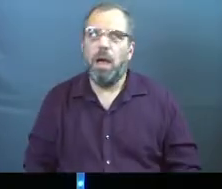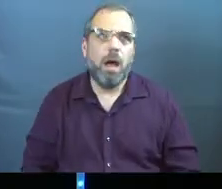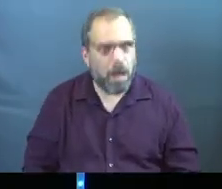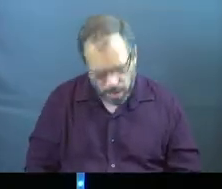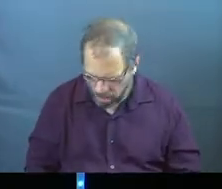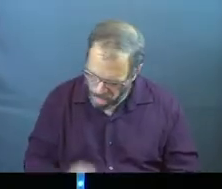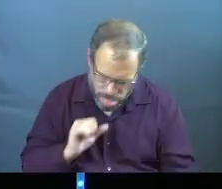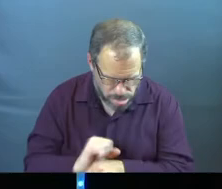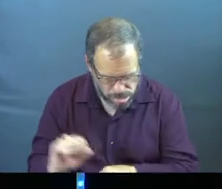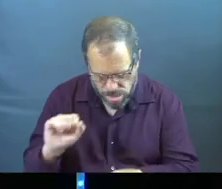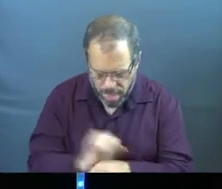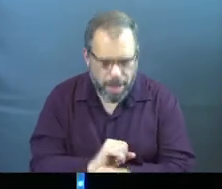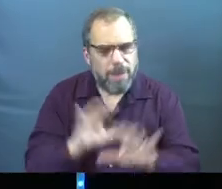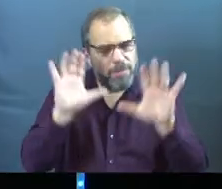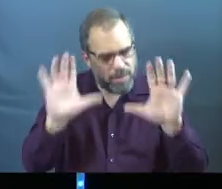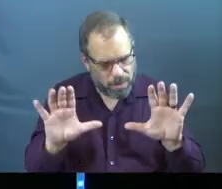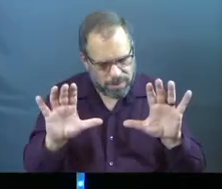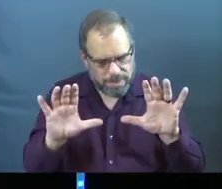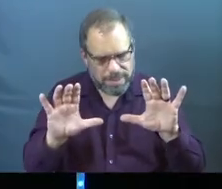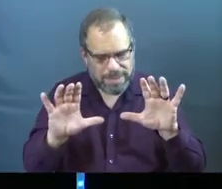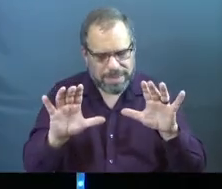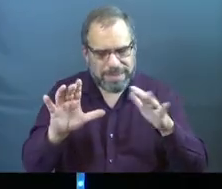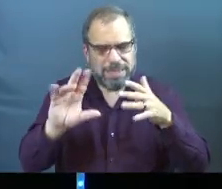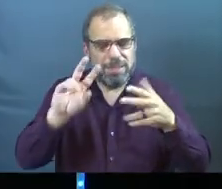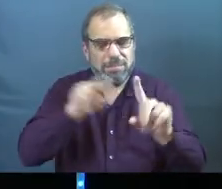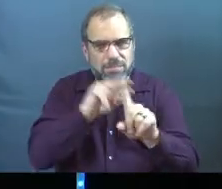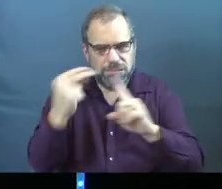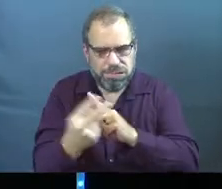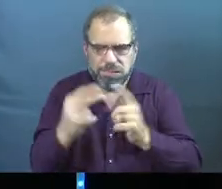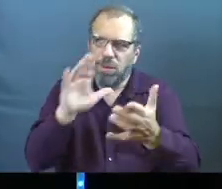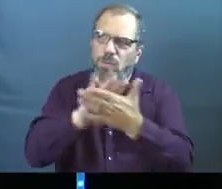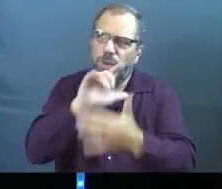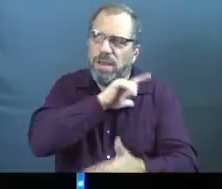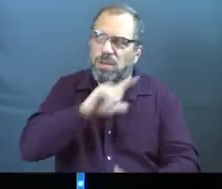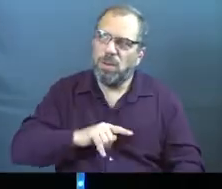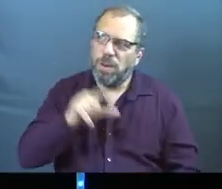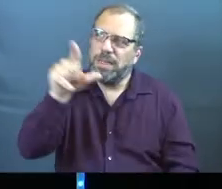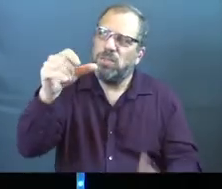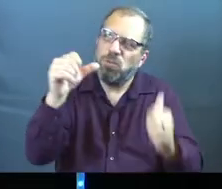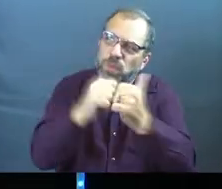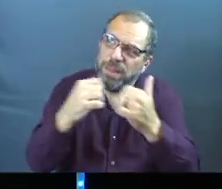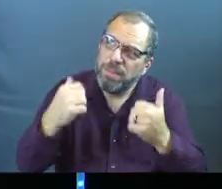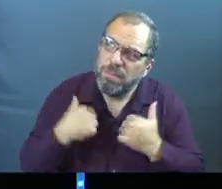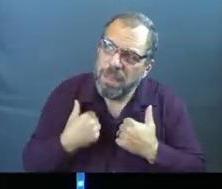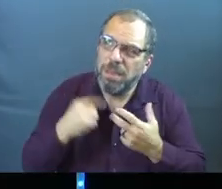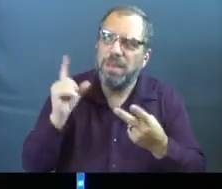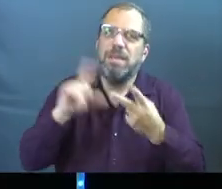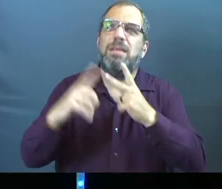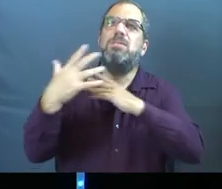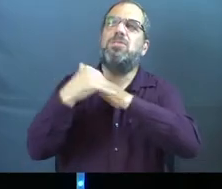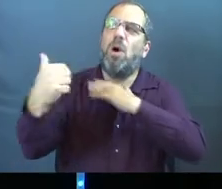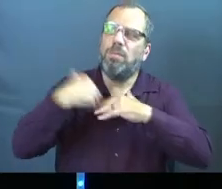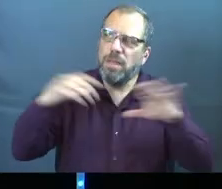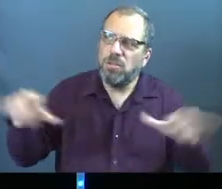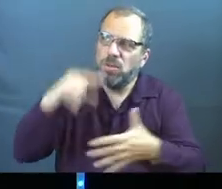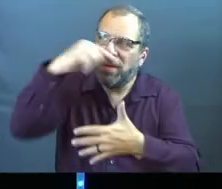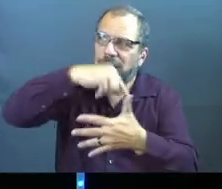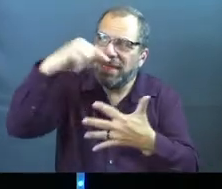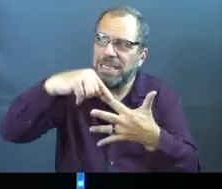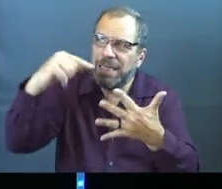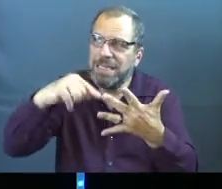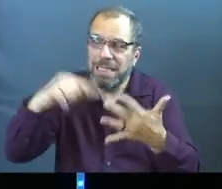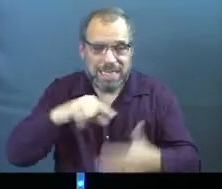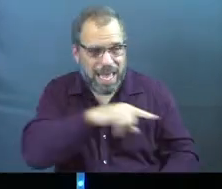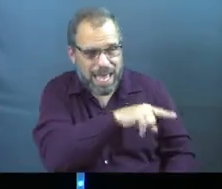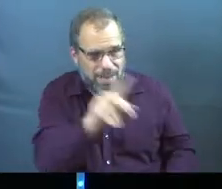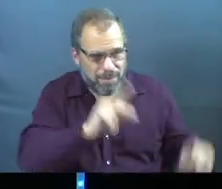it's just going to be so long, but it's yes, praise God. Praise God that he is with me every step of the way. He's called me to do these things. And there are